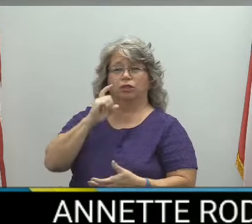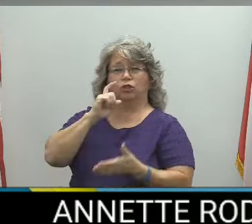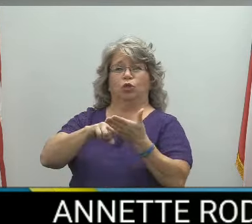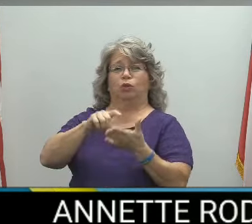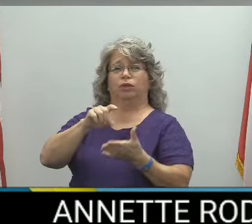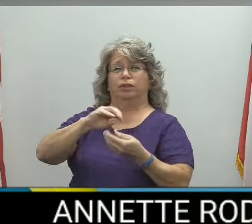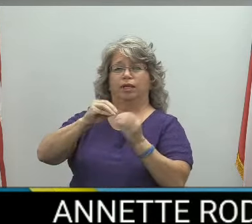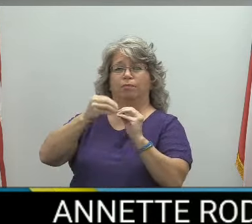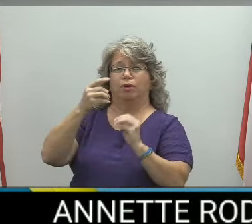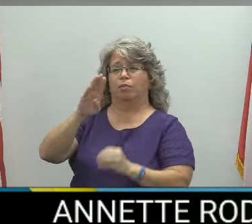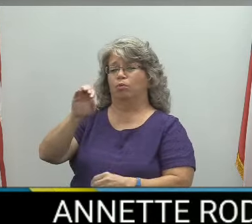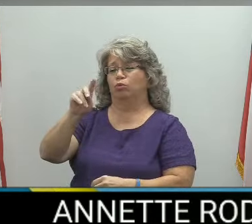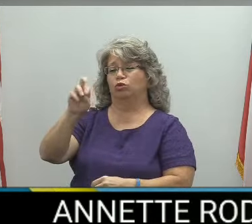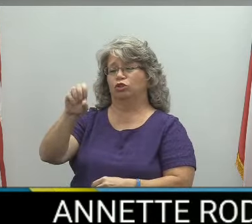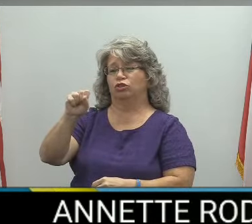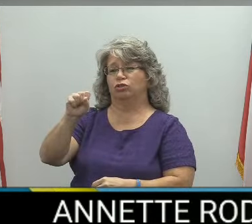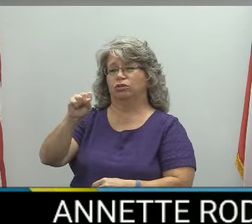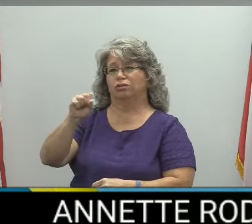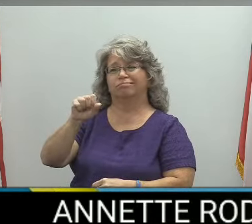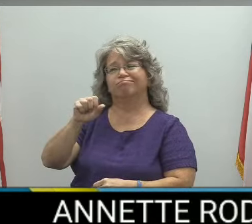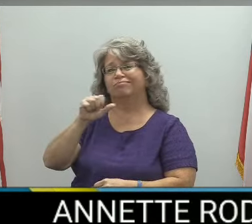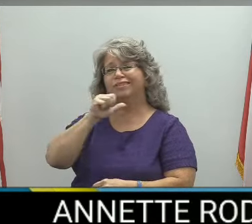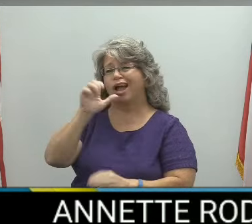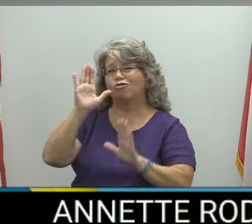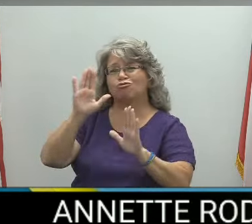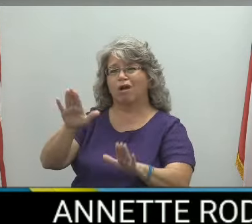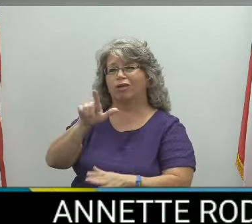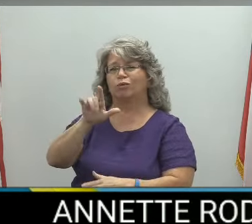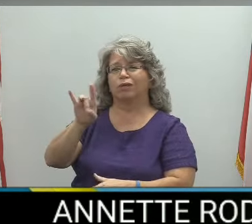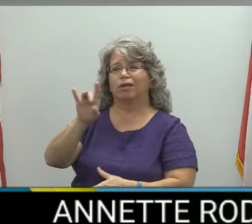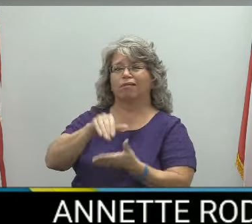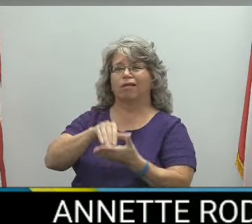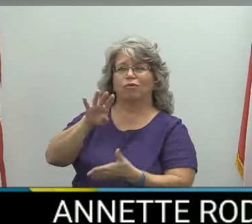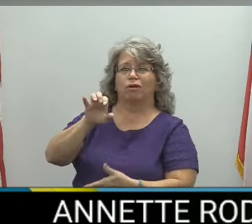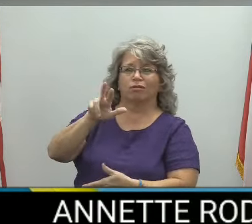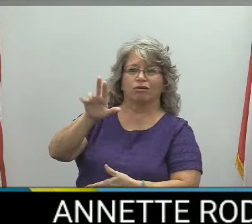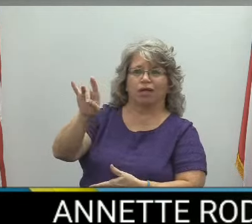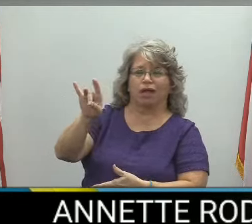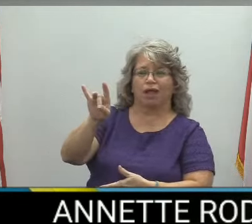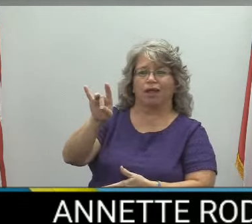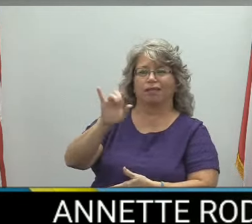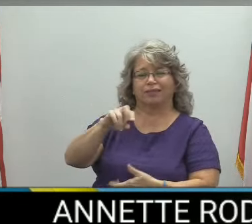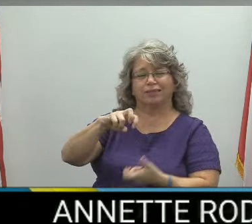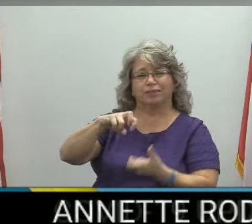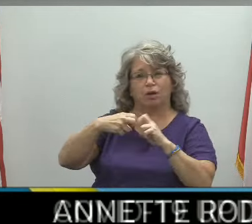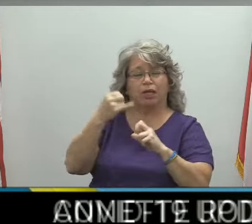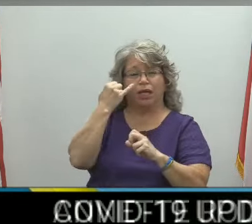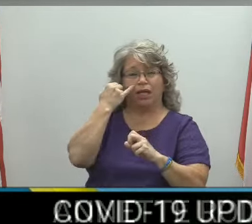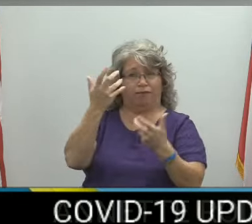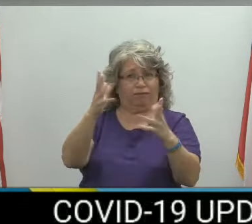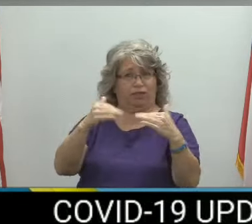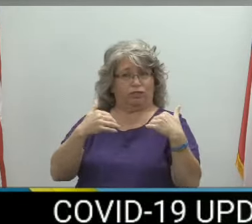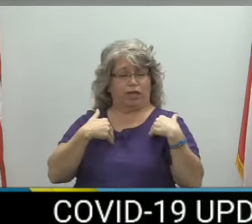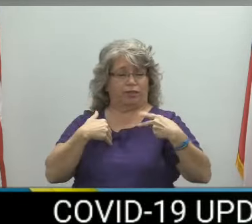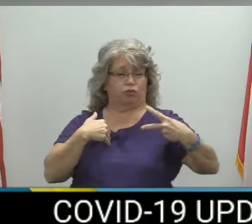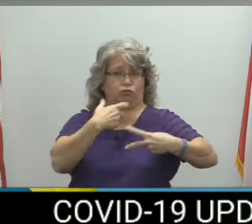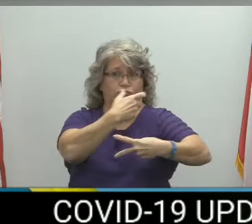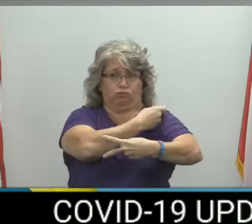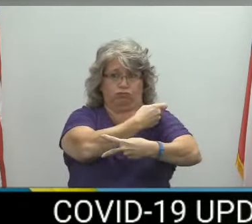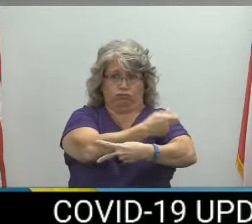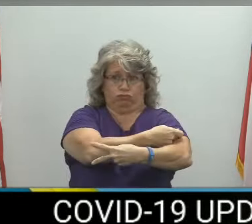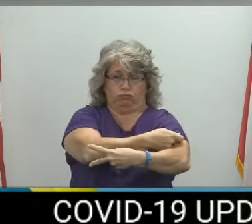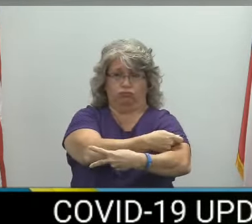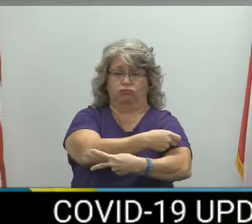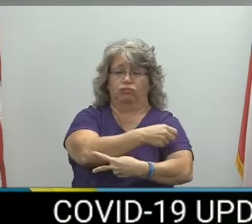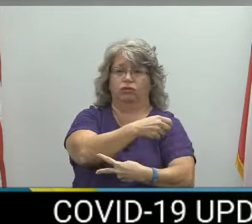great. 28,438. That's really a problem, because if you've had your 2 mRNAs, your Moderna, your Pfizer, and it's